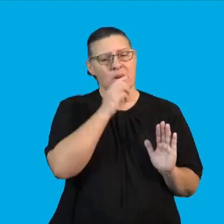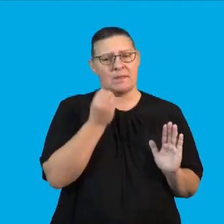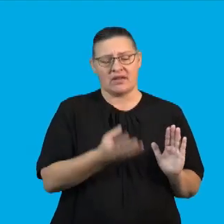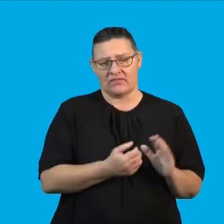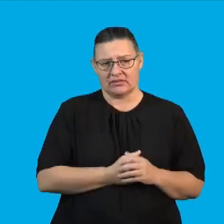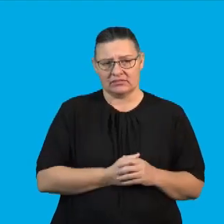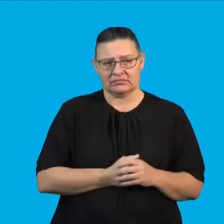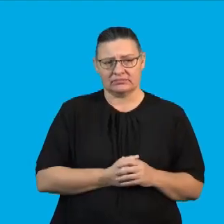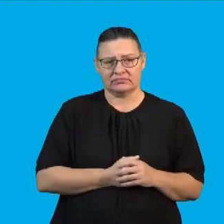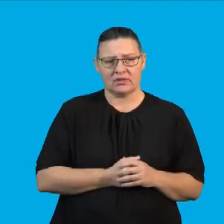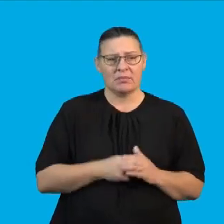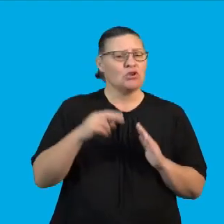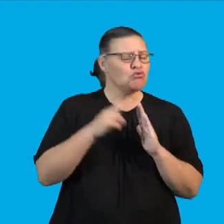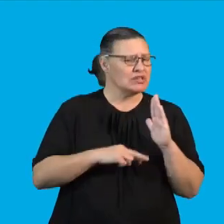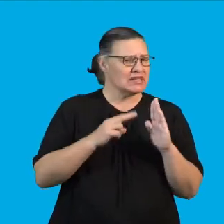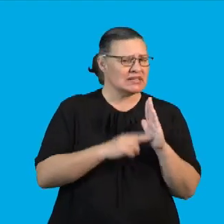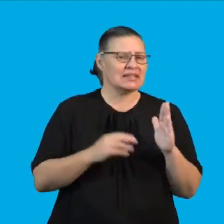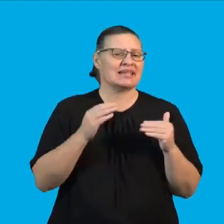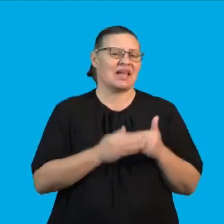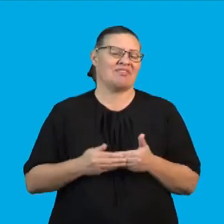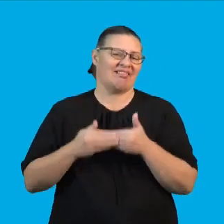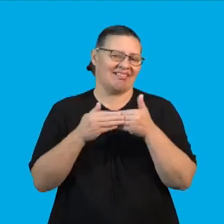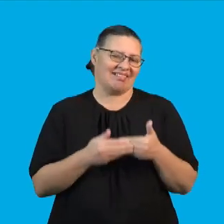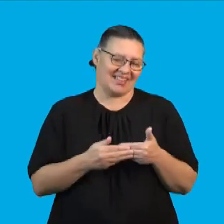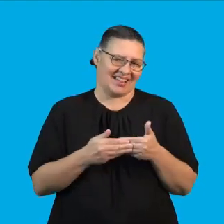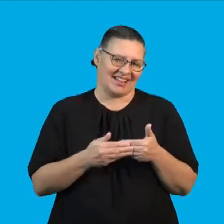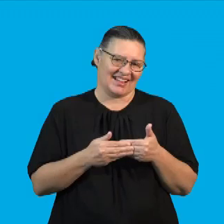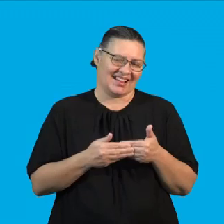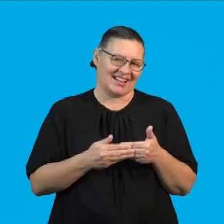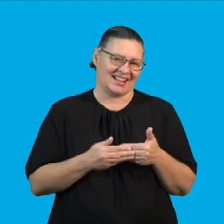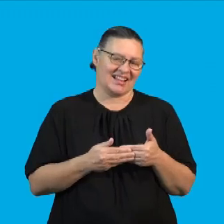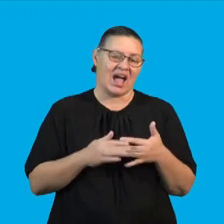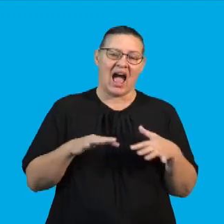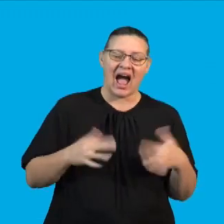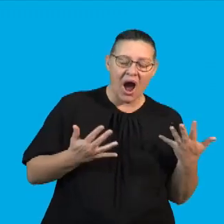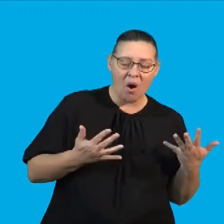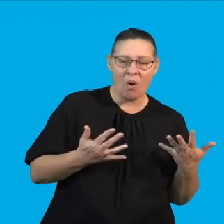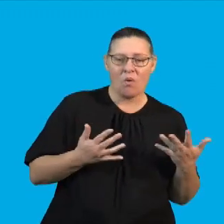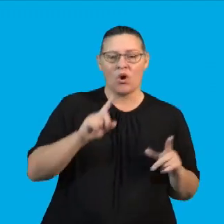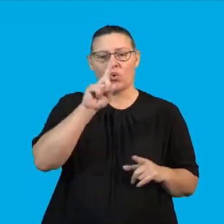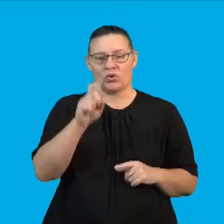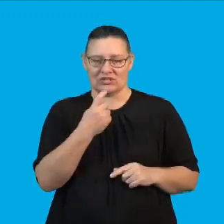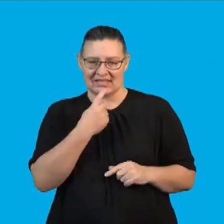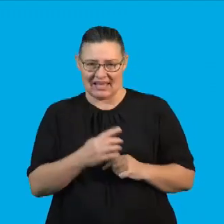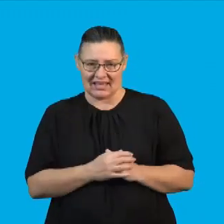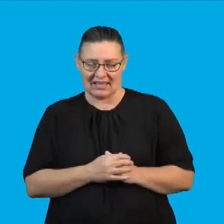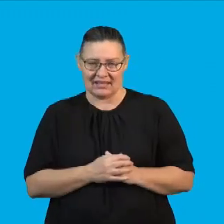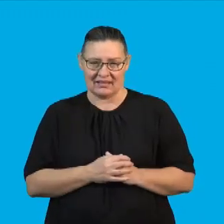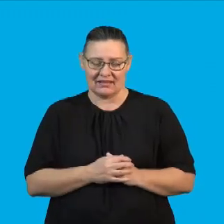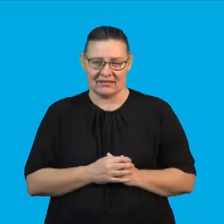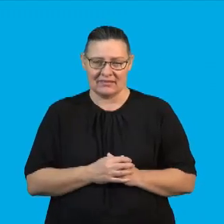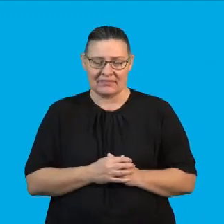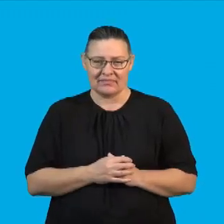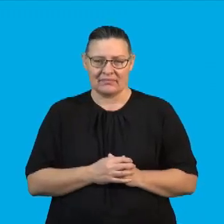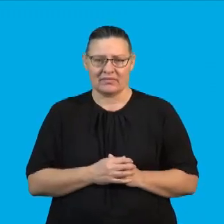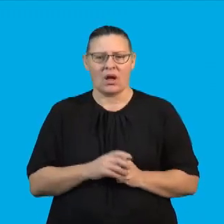mark. You need to read carefully, especially how the question is phrased, because